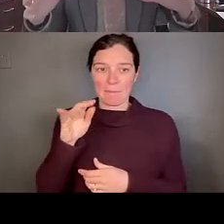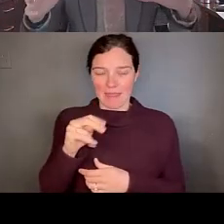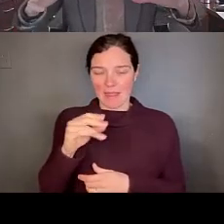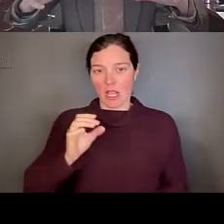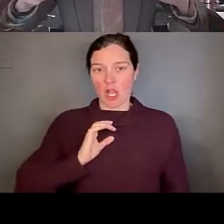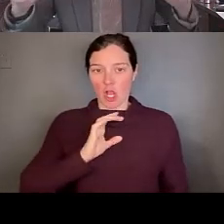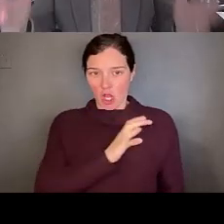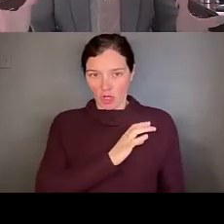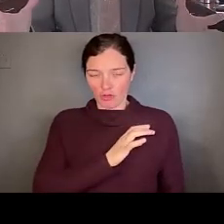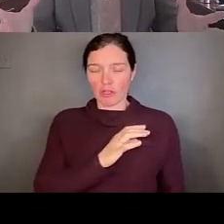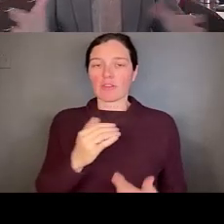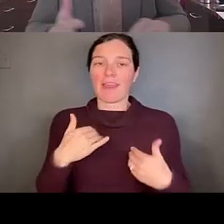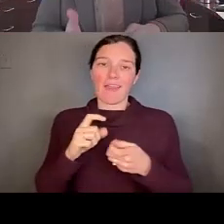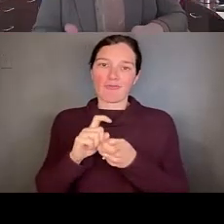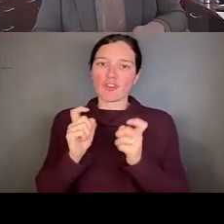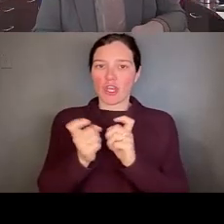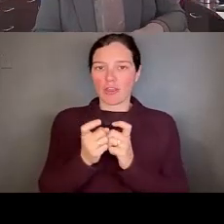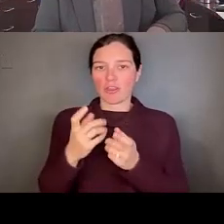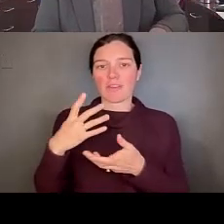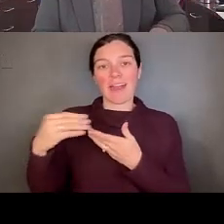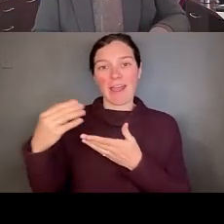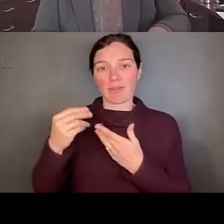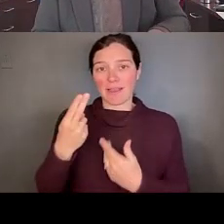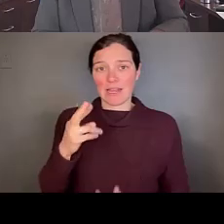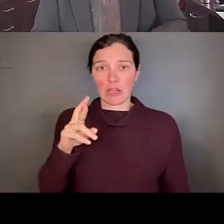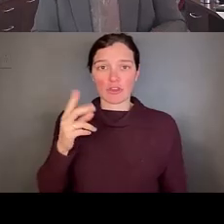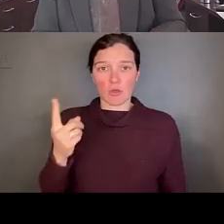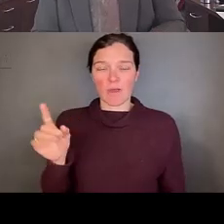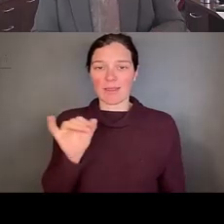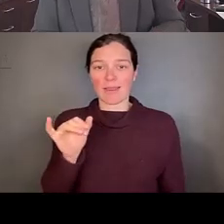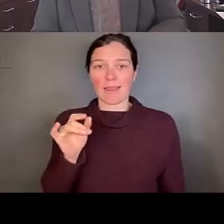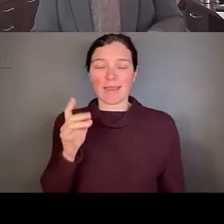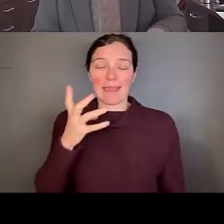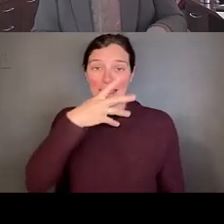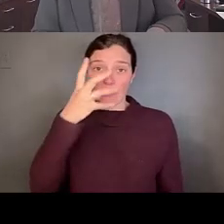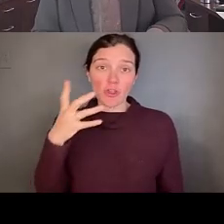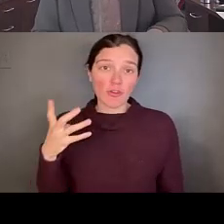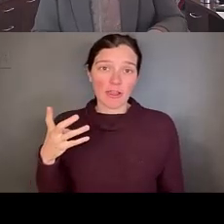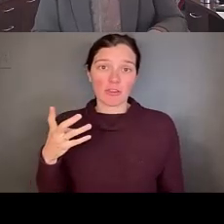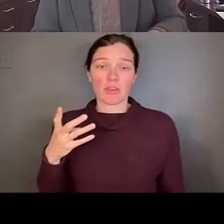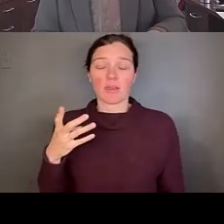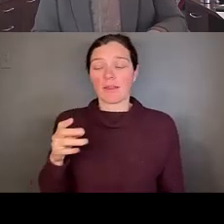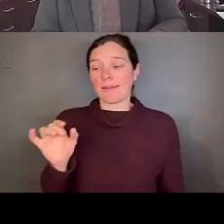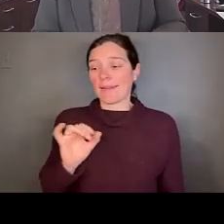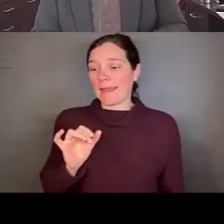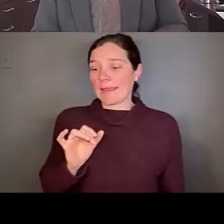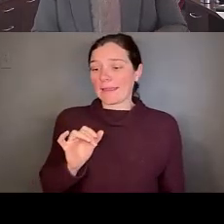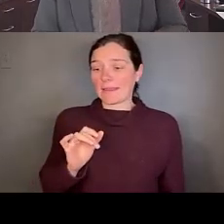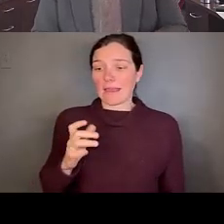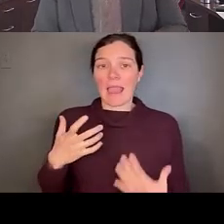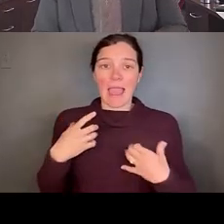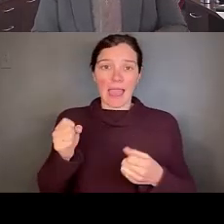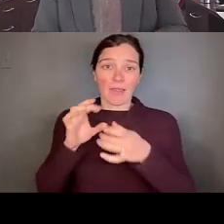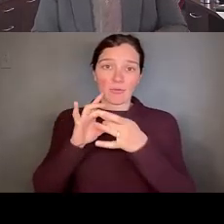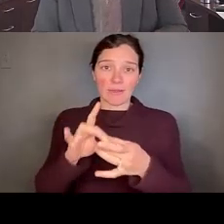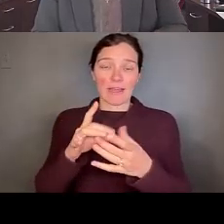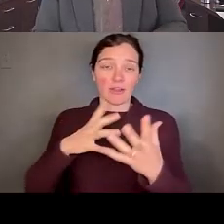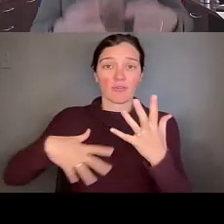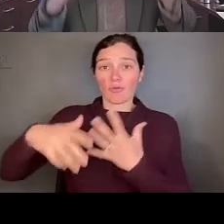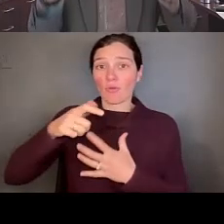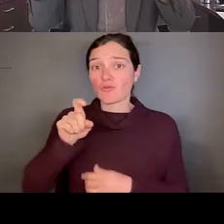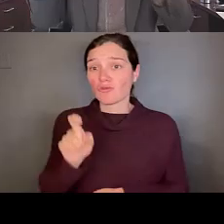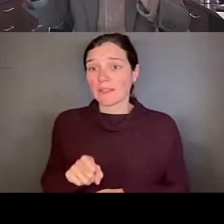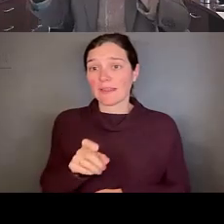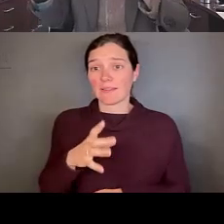Congress, there's changes that are outside H.R. 1, like immigration, like health-related social needs, and